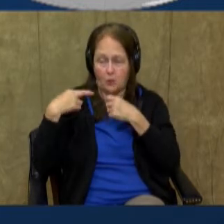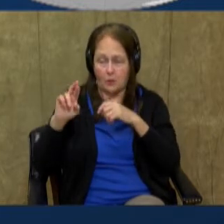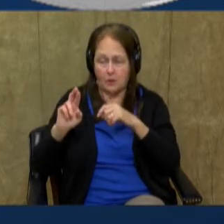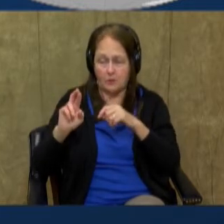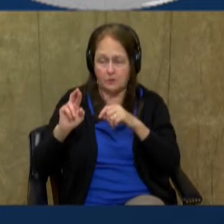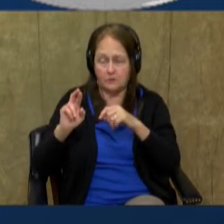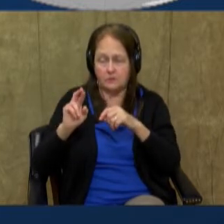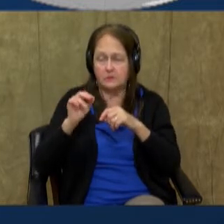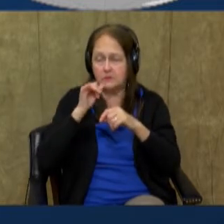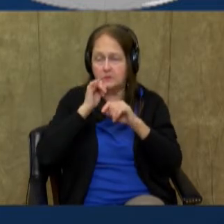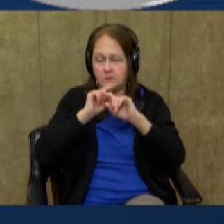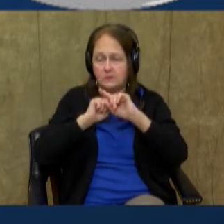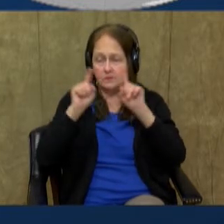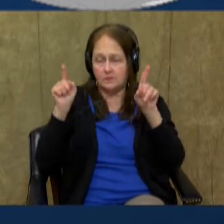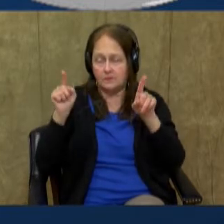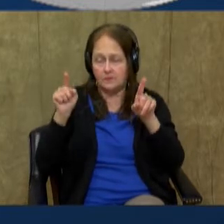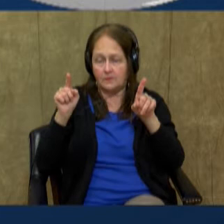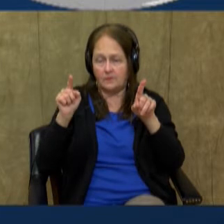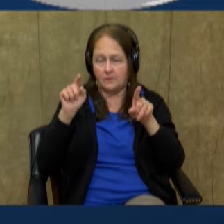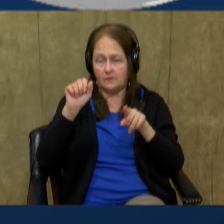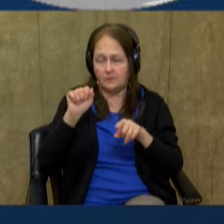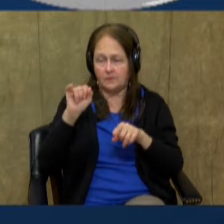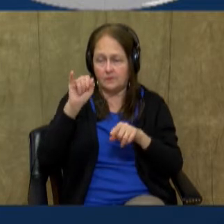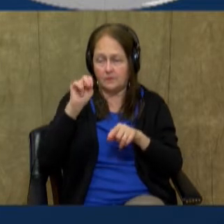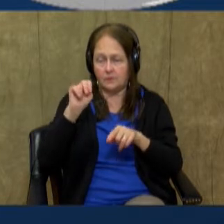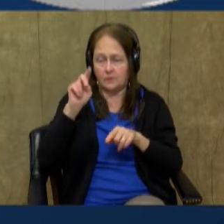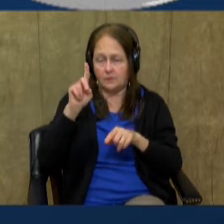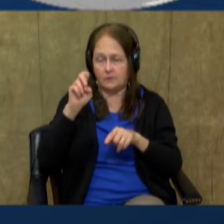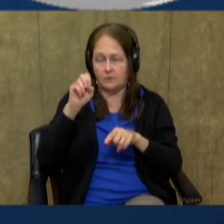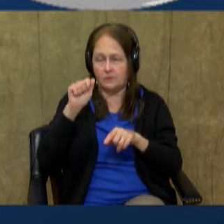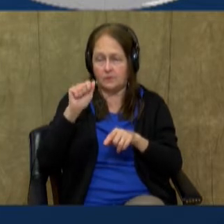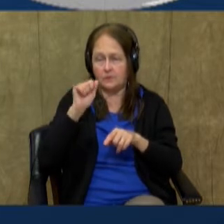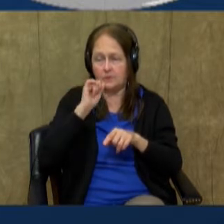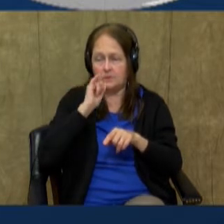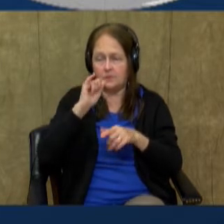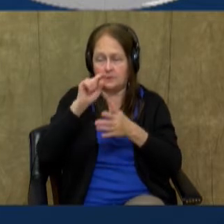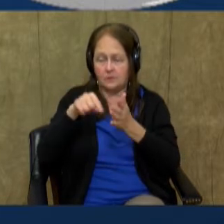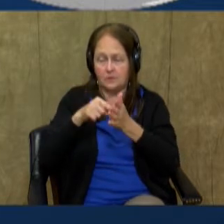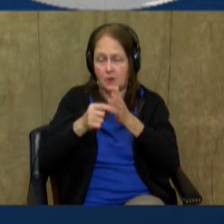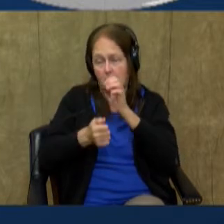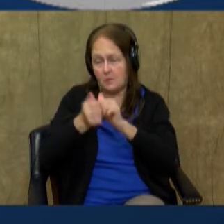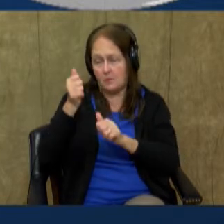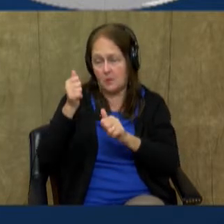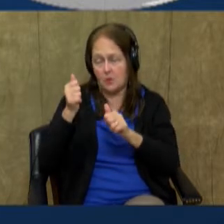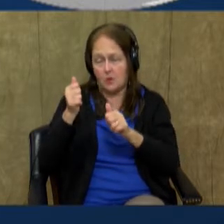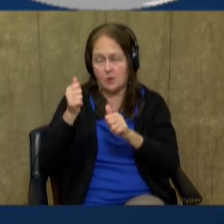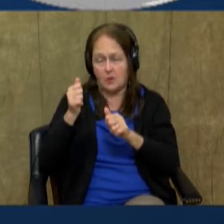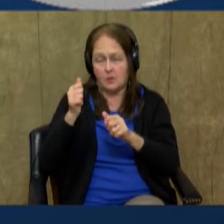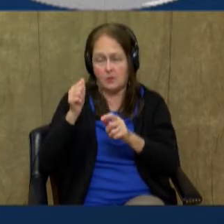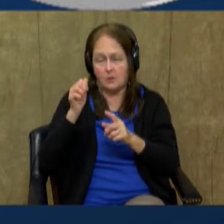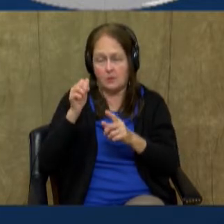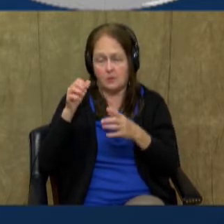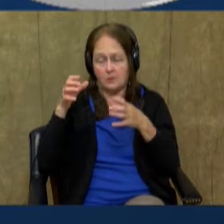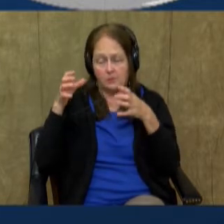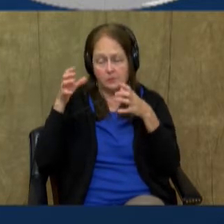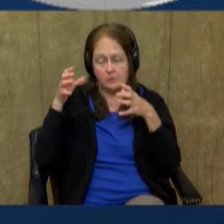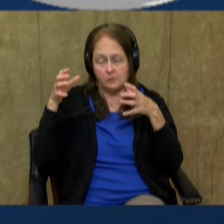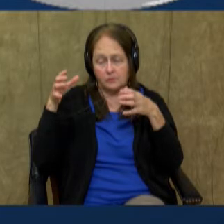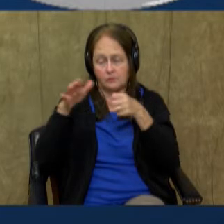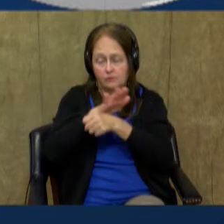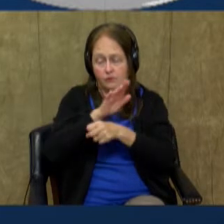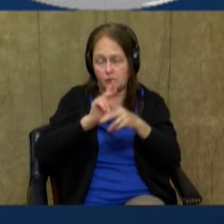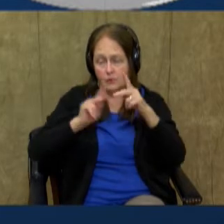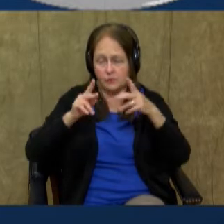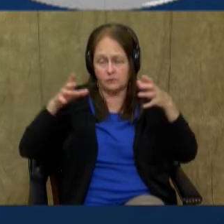is worth noting. Indonesia is the most populated country in the world with a